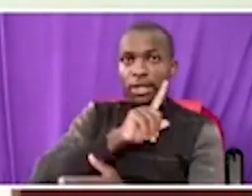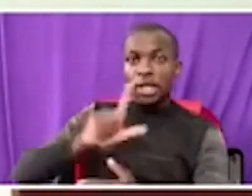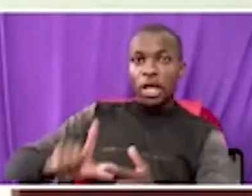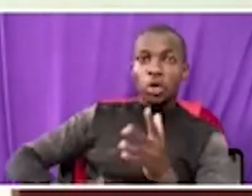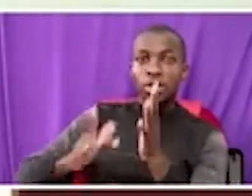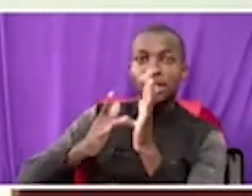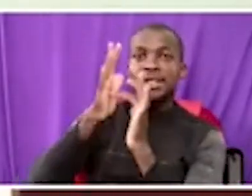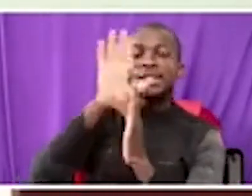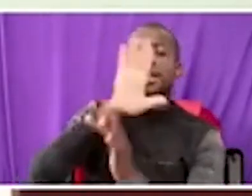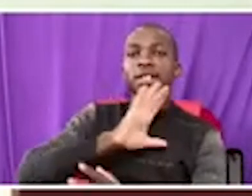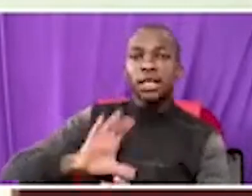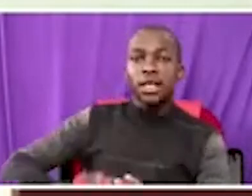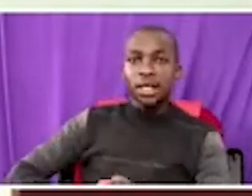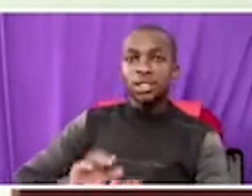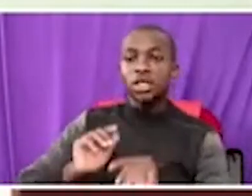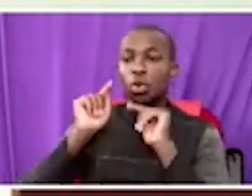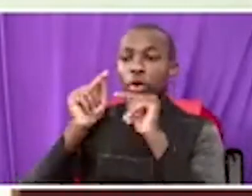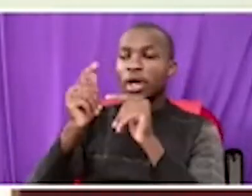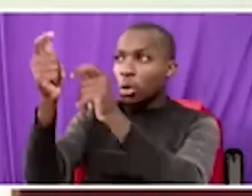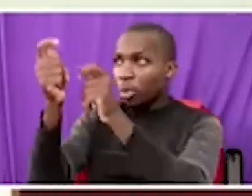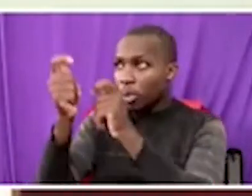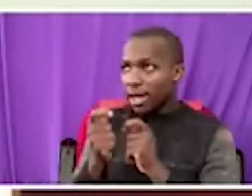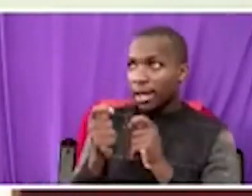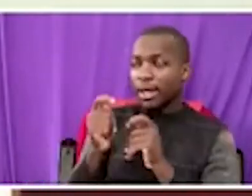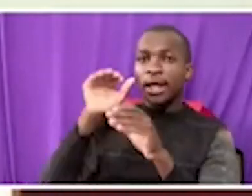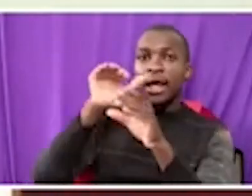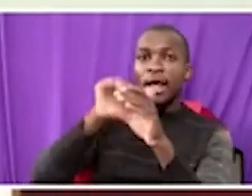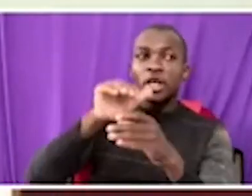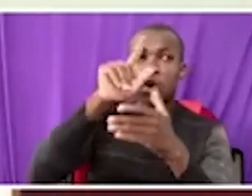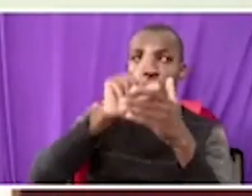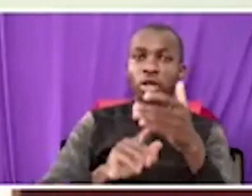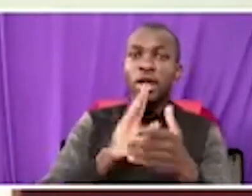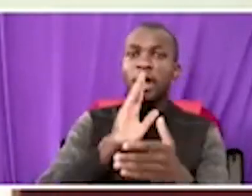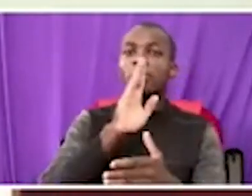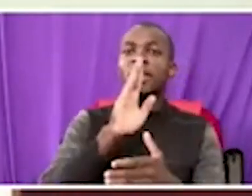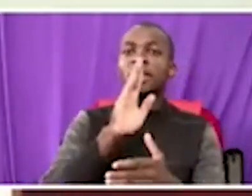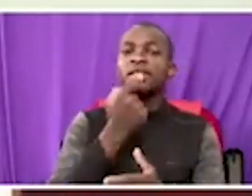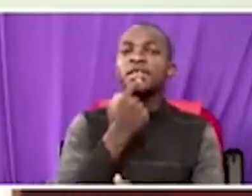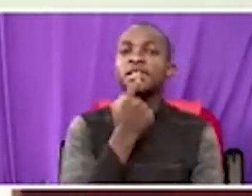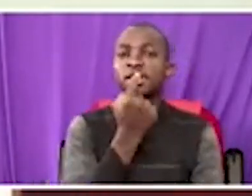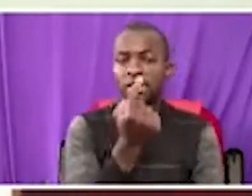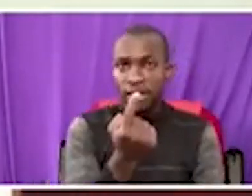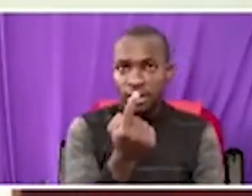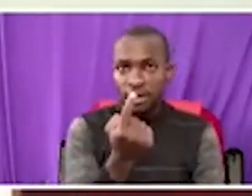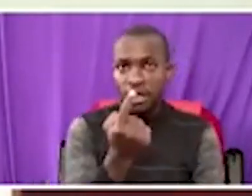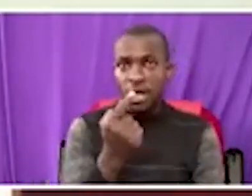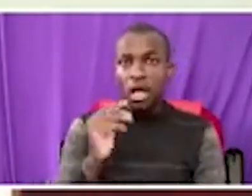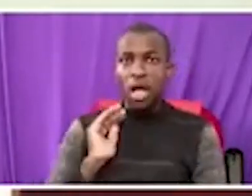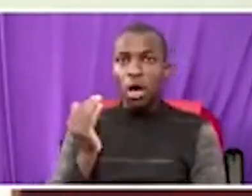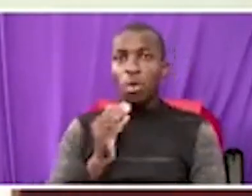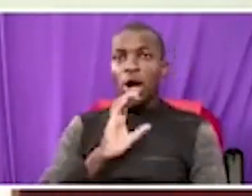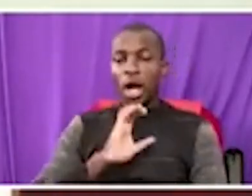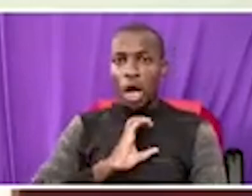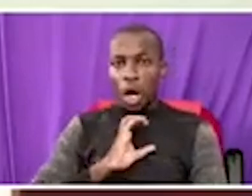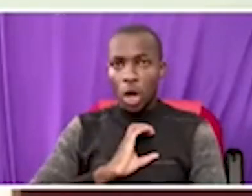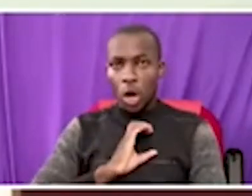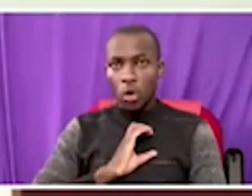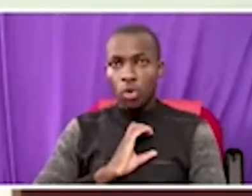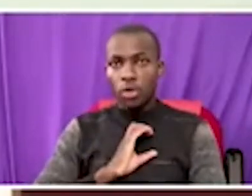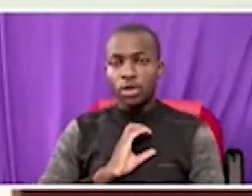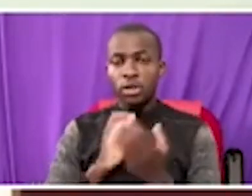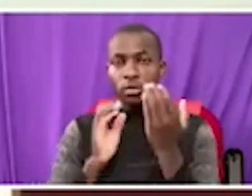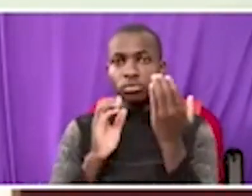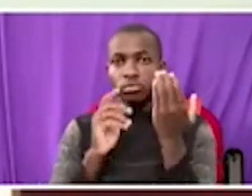Christ will bring in what has been called in our ordinary contemporary